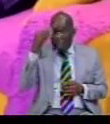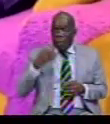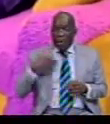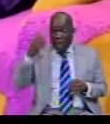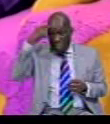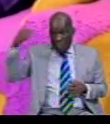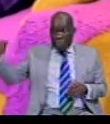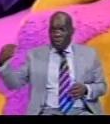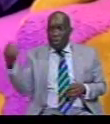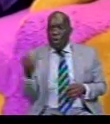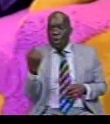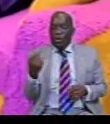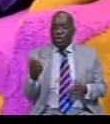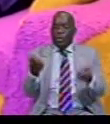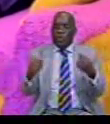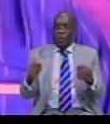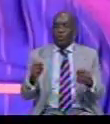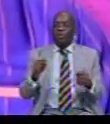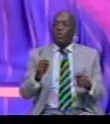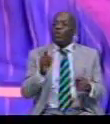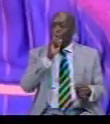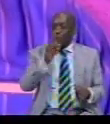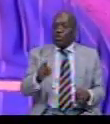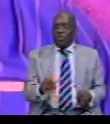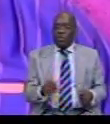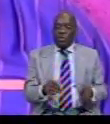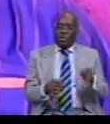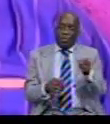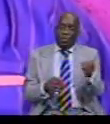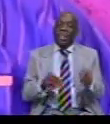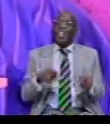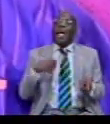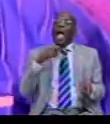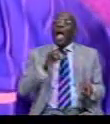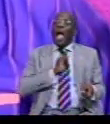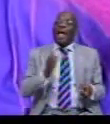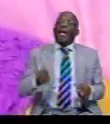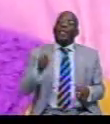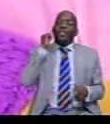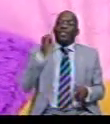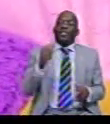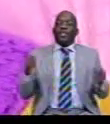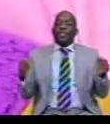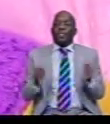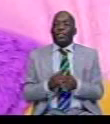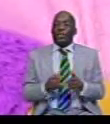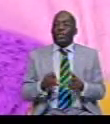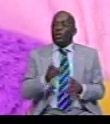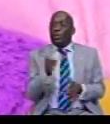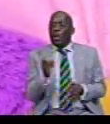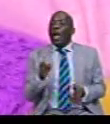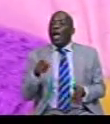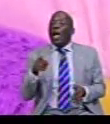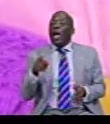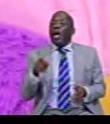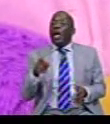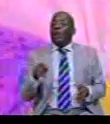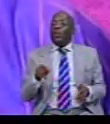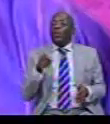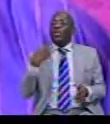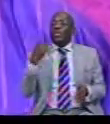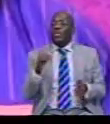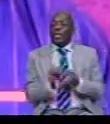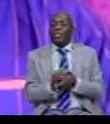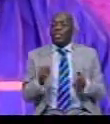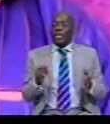reject it in Jesus' name. Ah! This one will not be an exception. It will come true. No. It will not come to pass in Jesus'